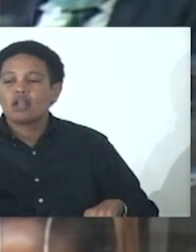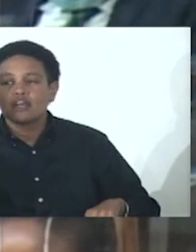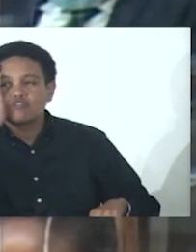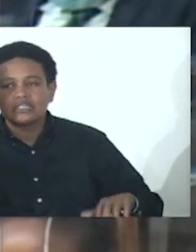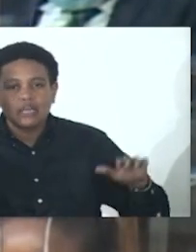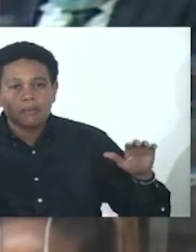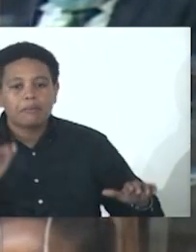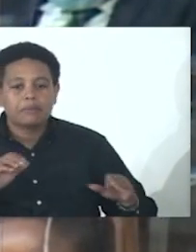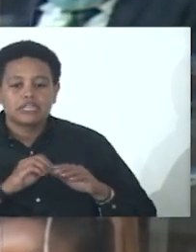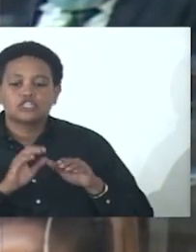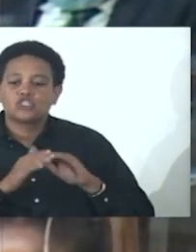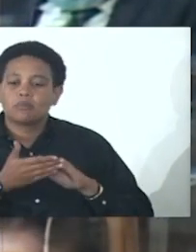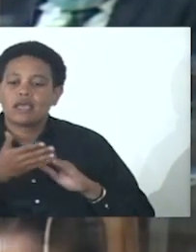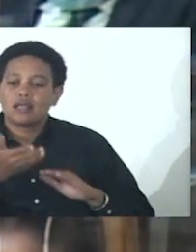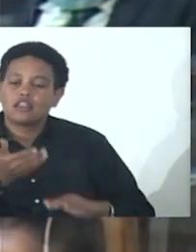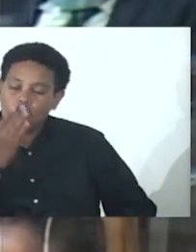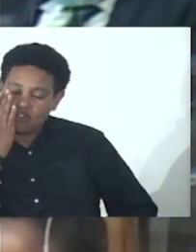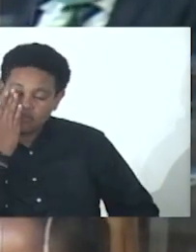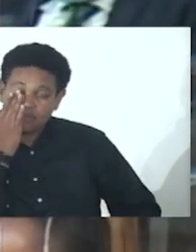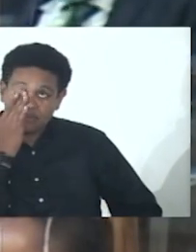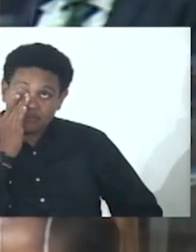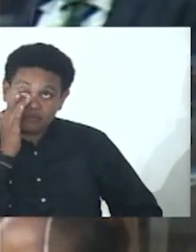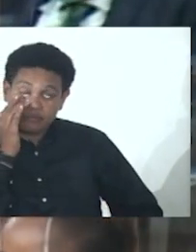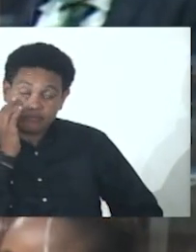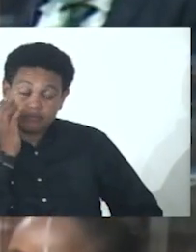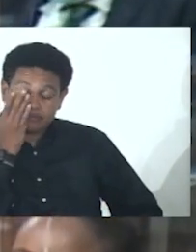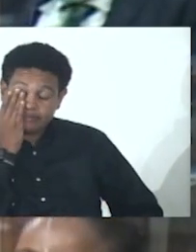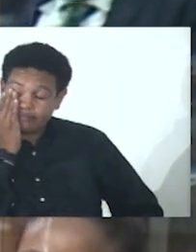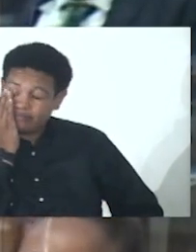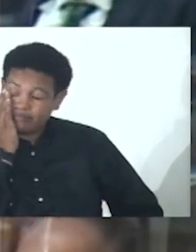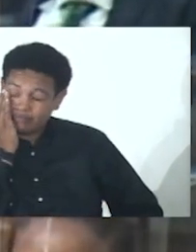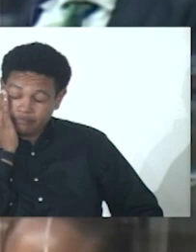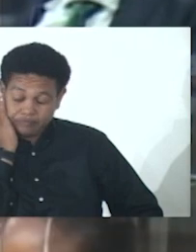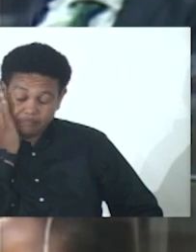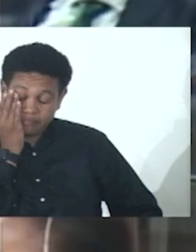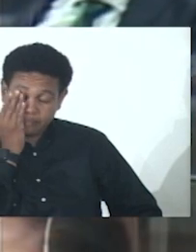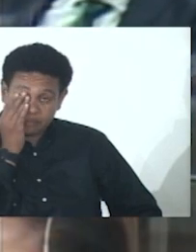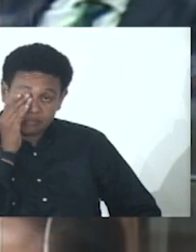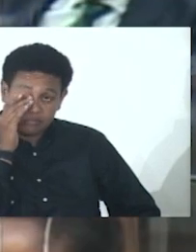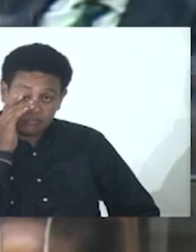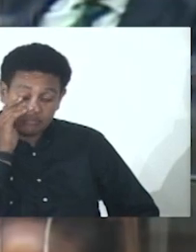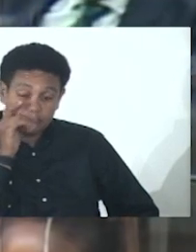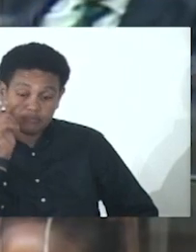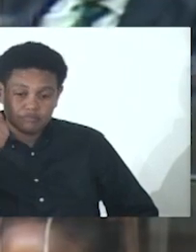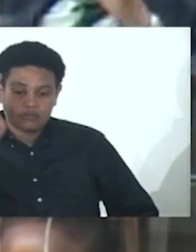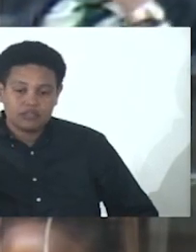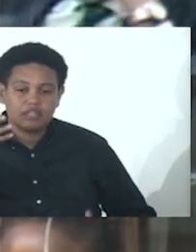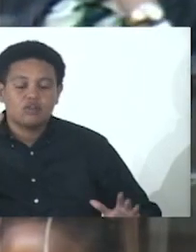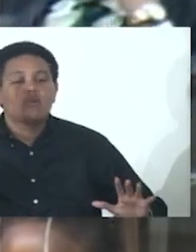in Jamaica. It will allow for the strengthening of